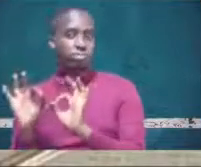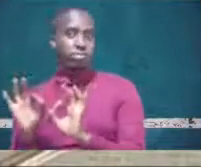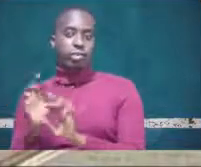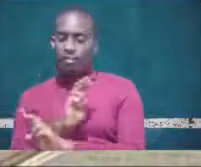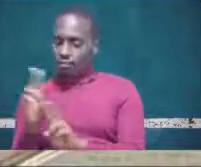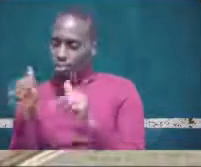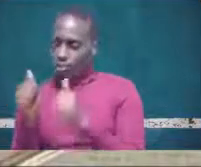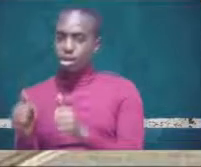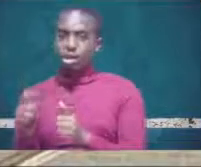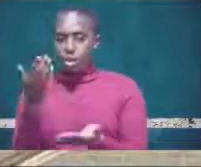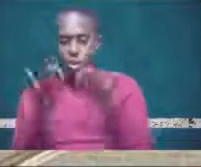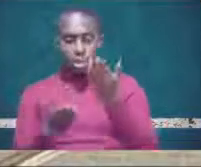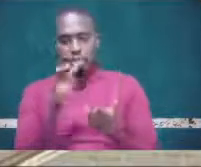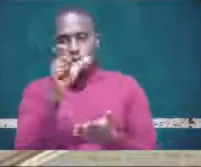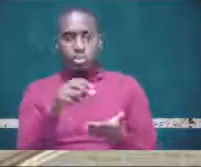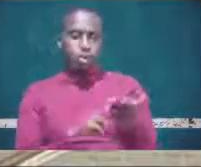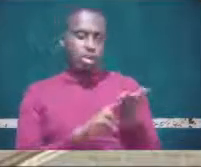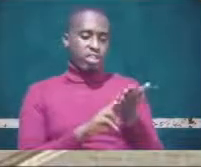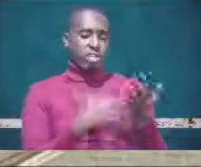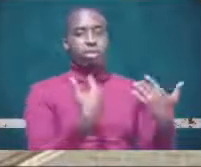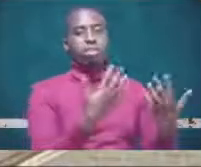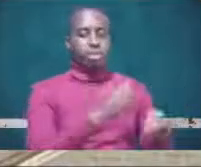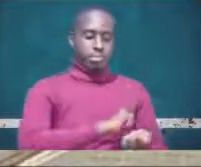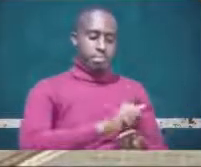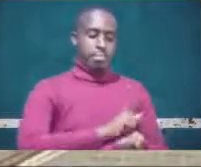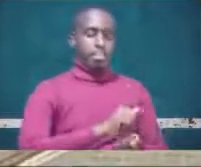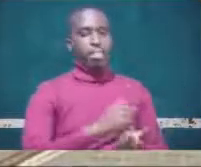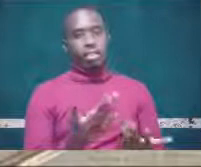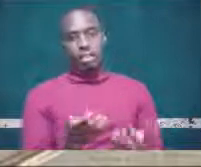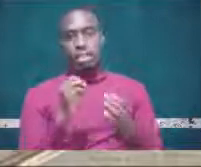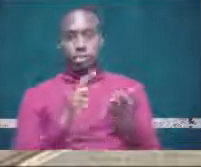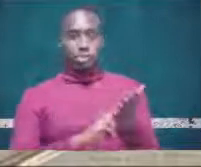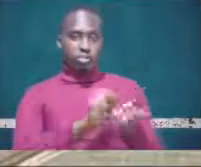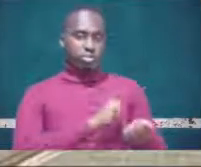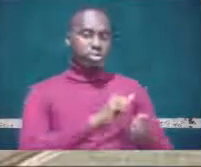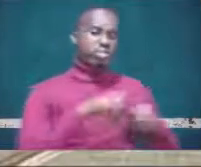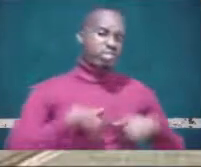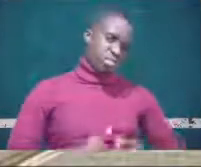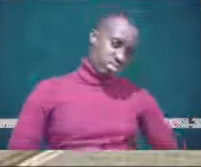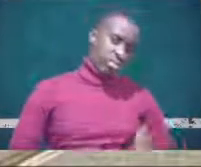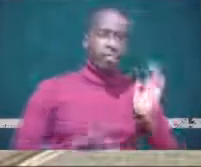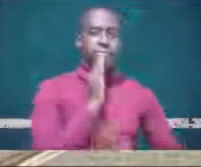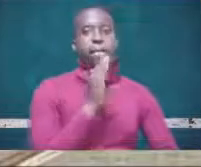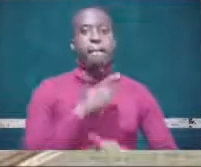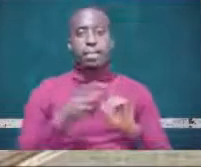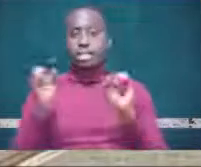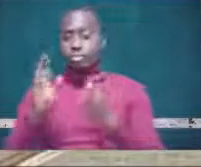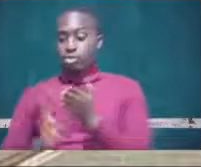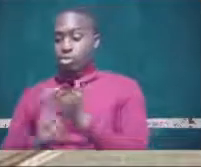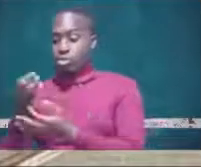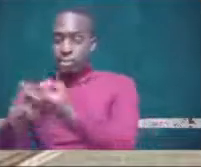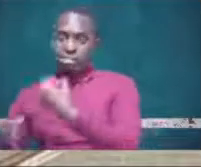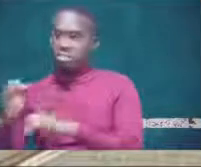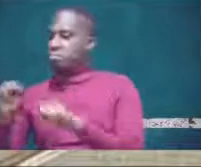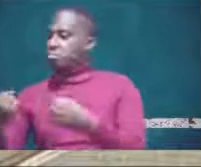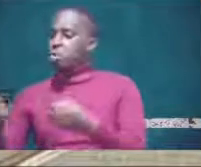and very well, compared to one using hands. So if you are using hands, you will get tired very fast. But the one using that machine will